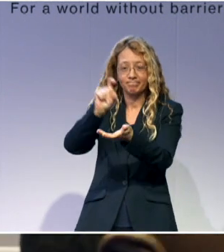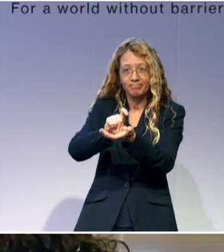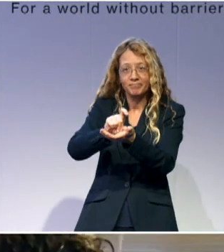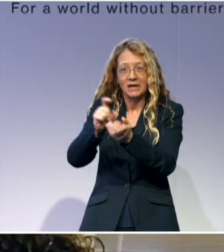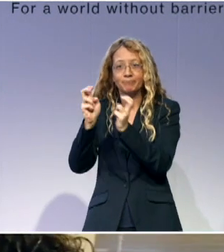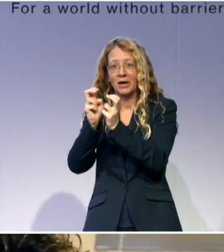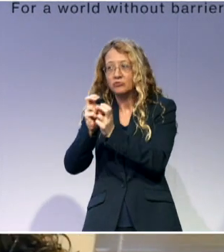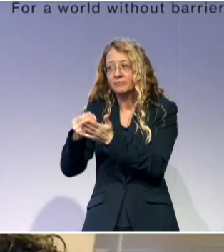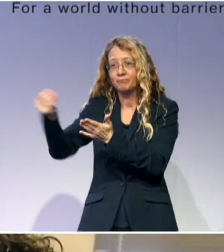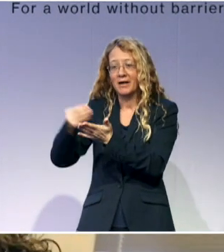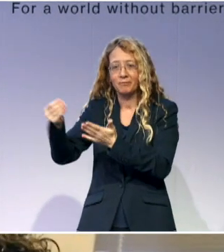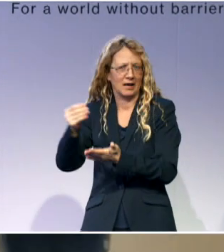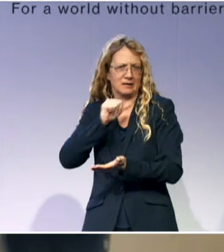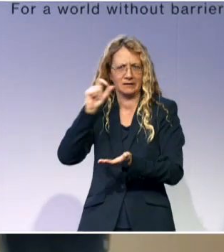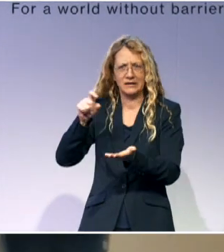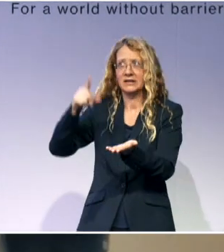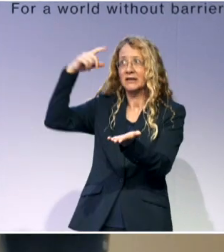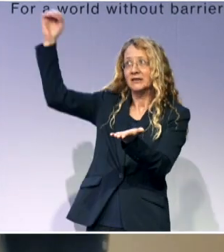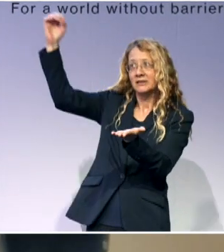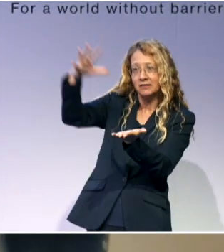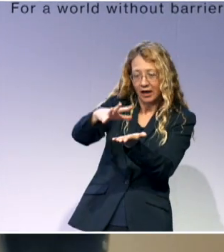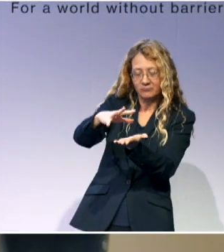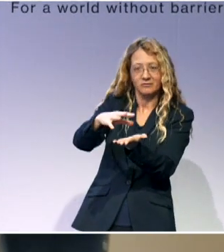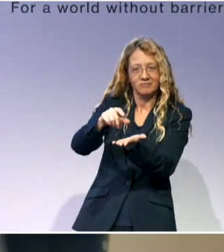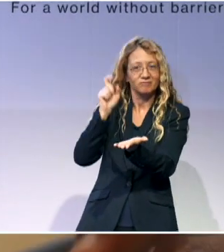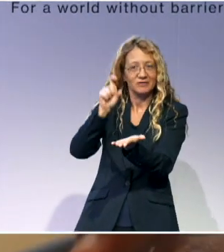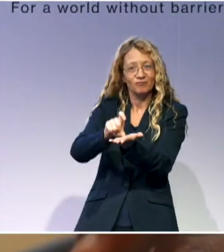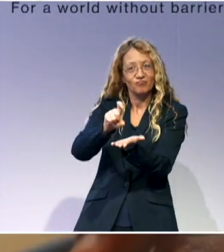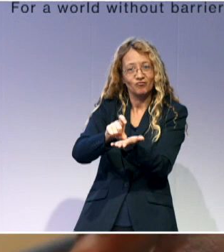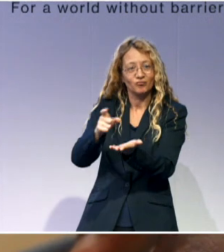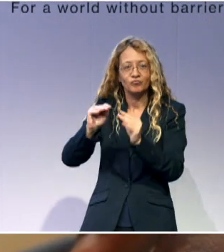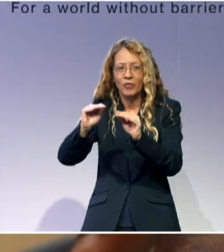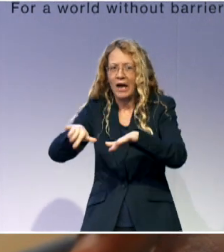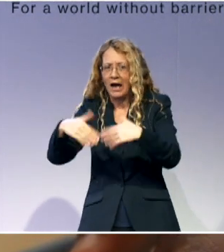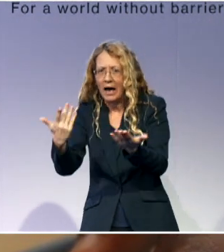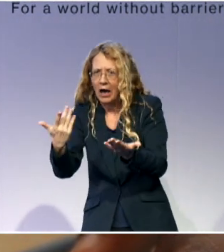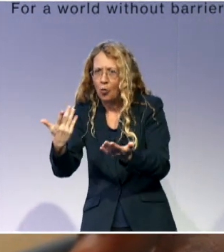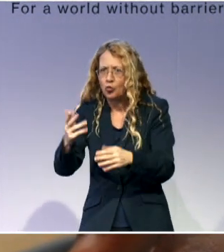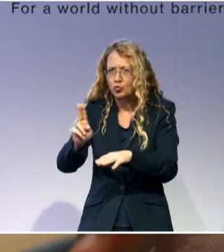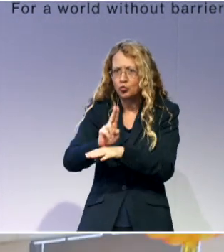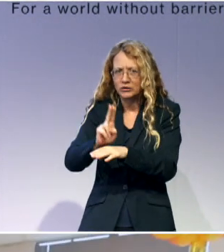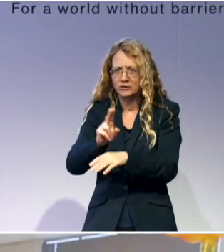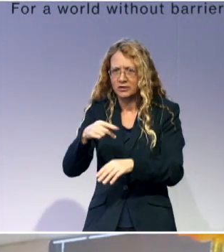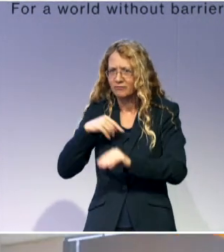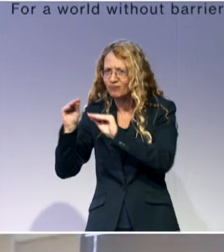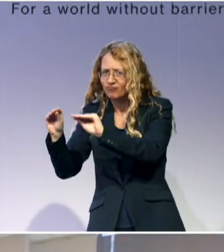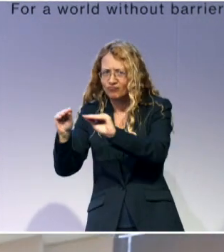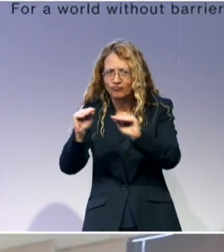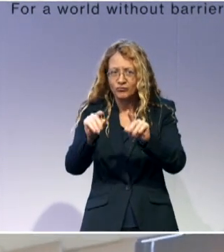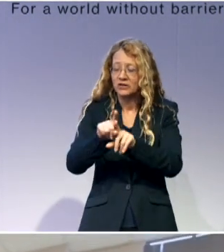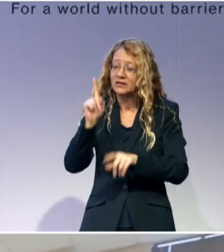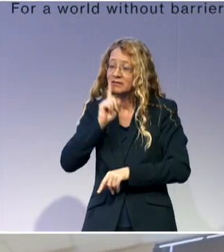Solar Ear employs and trains people who are deaf to manufacture the hearing aids and to lead